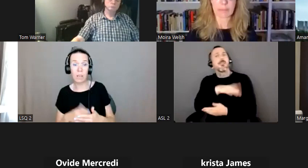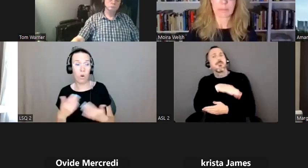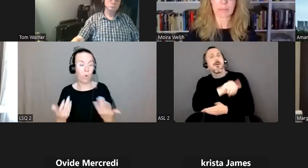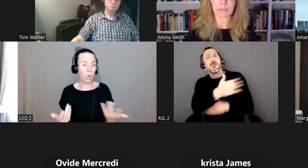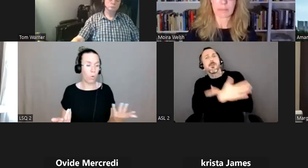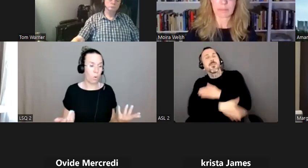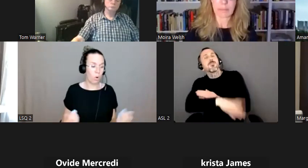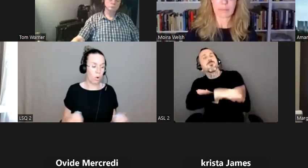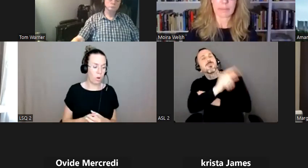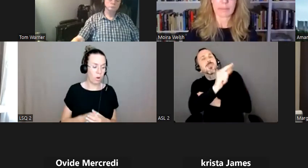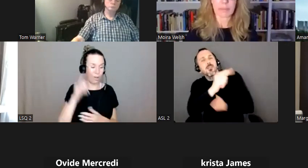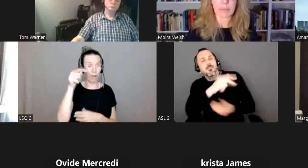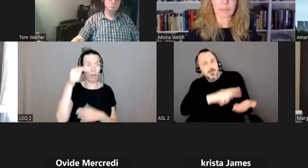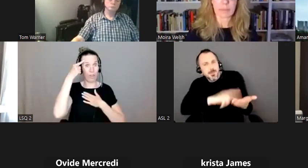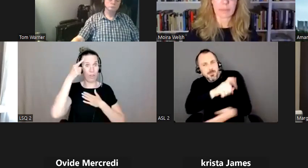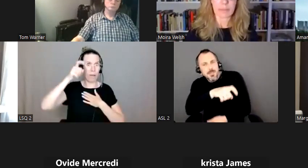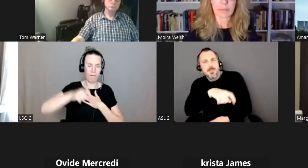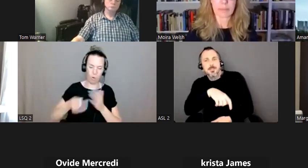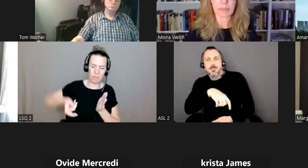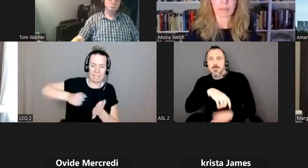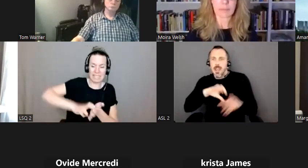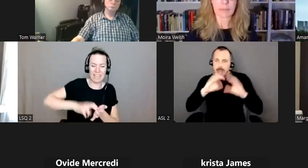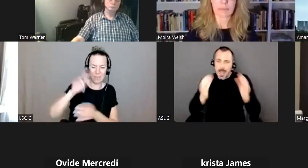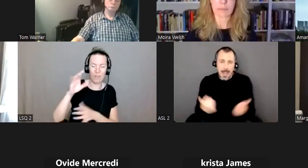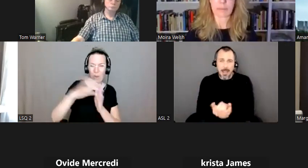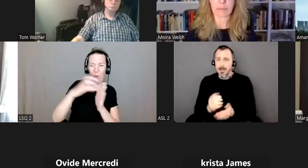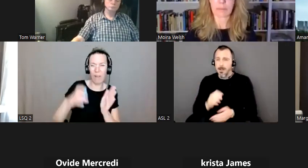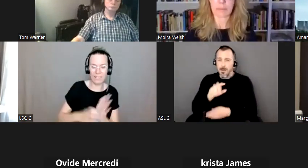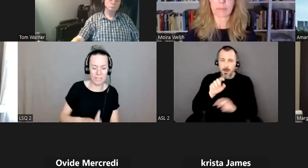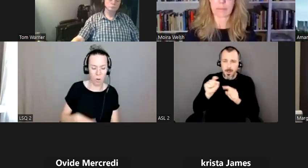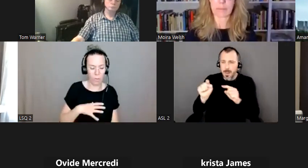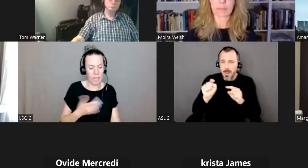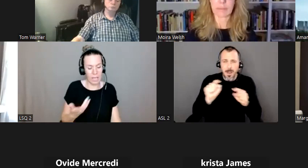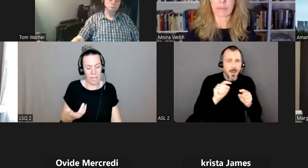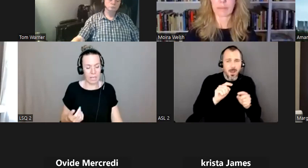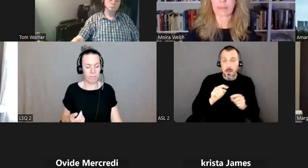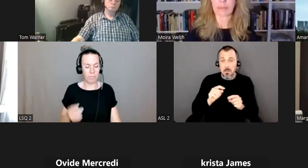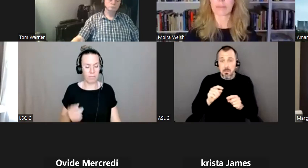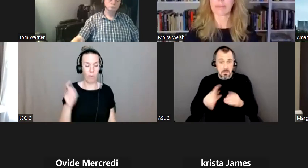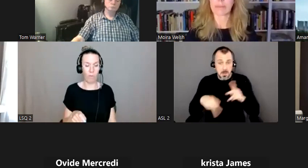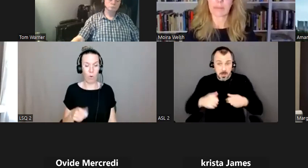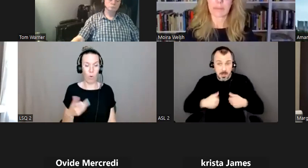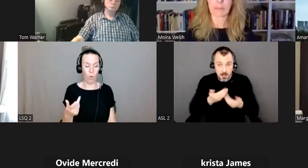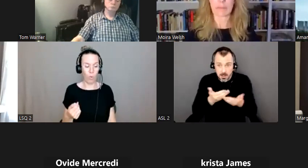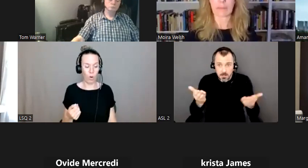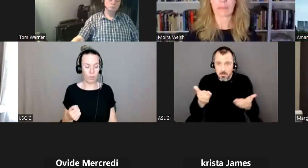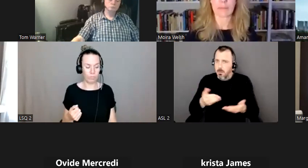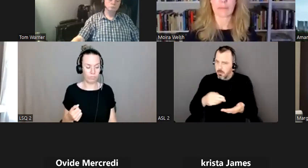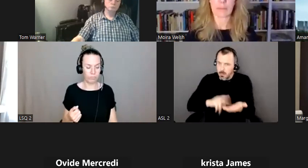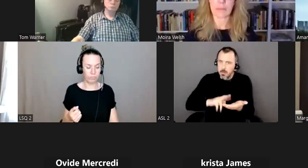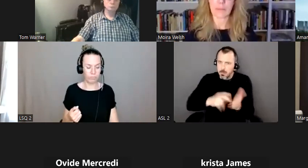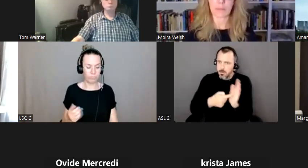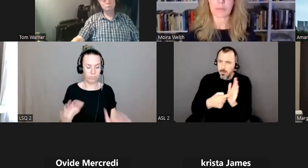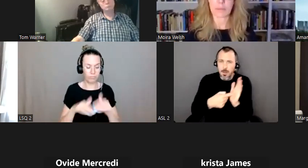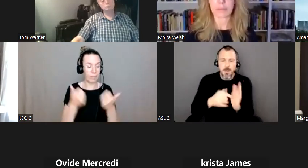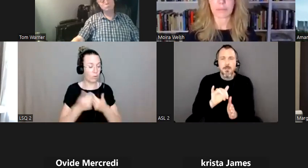every corner of the world, take it into every possible element where civil societies are active. And I think it will have an impact. I really